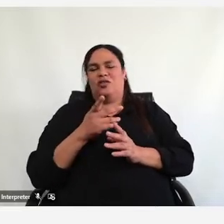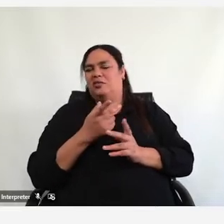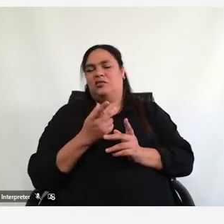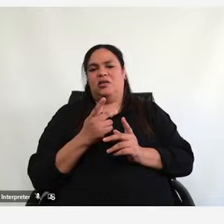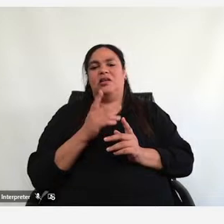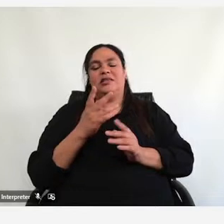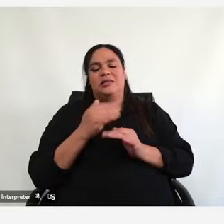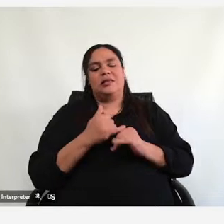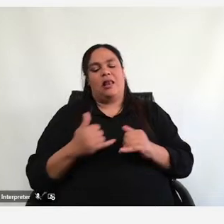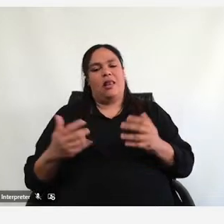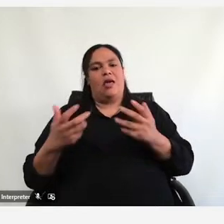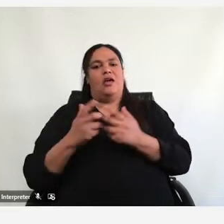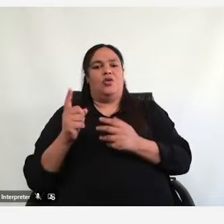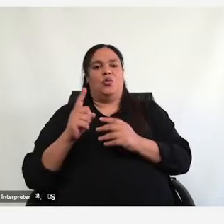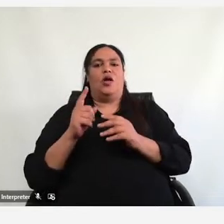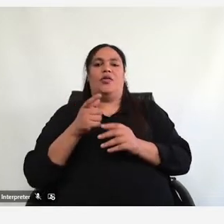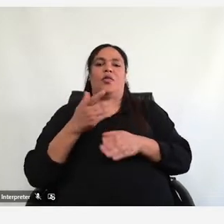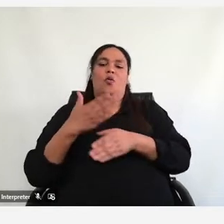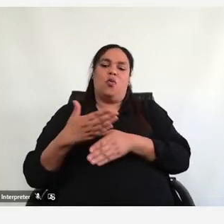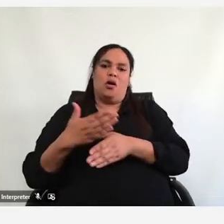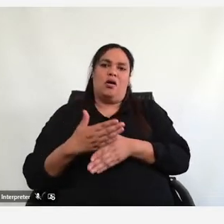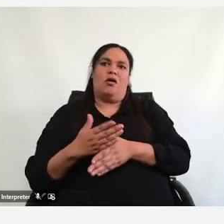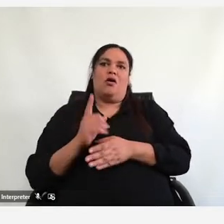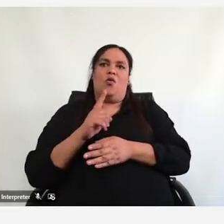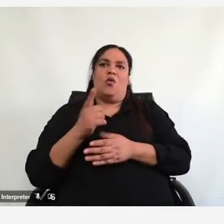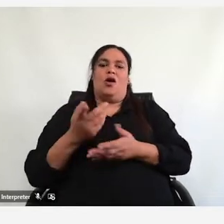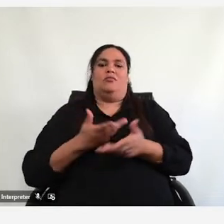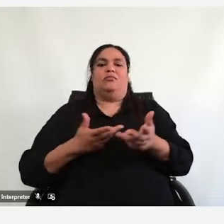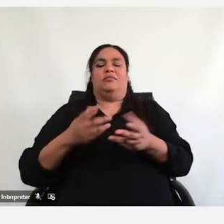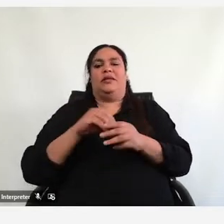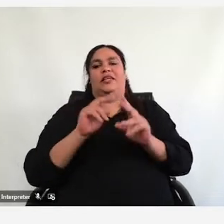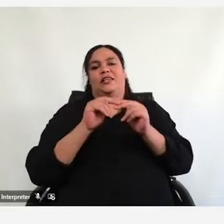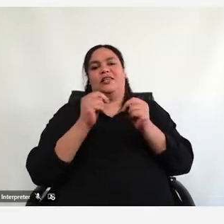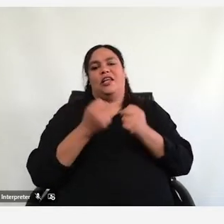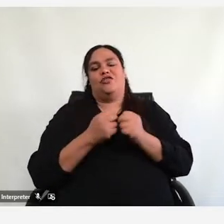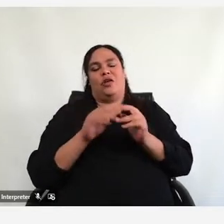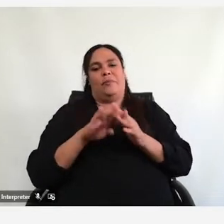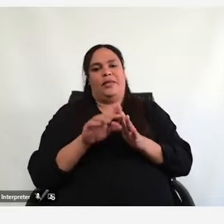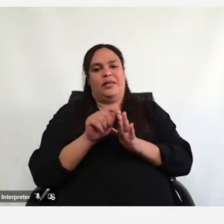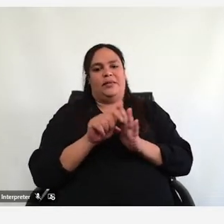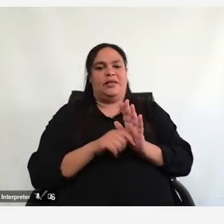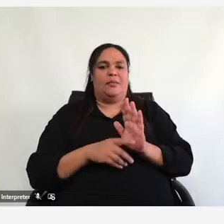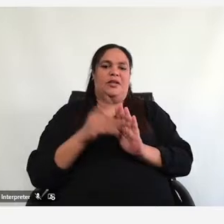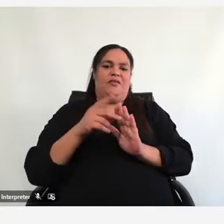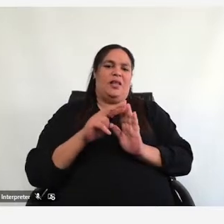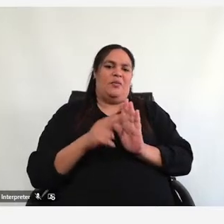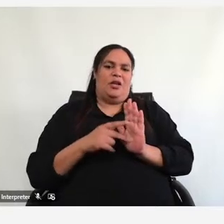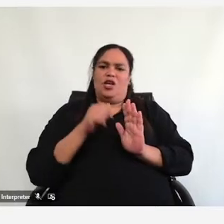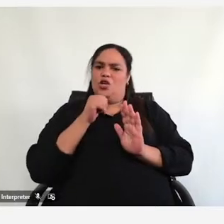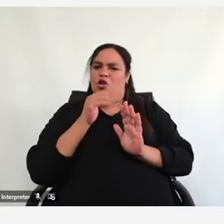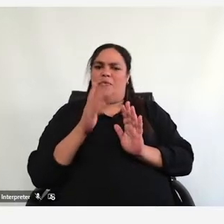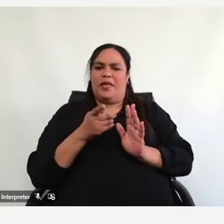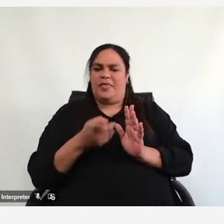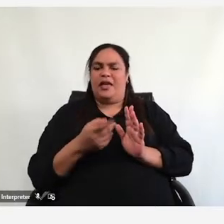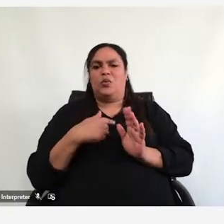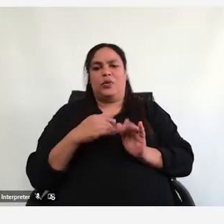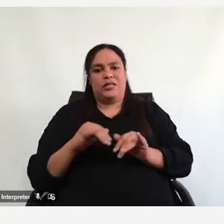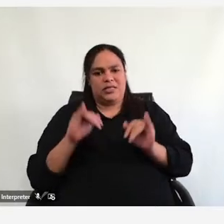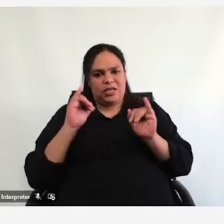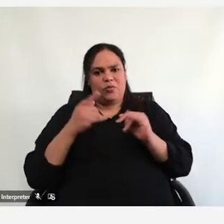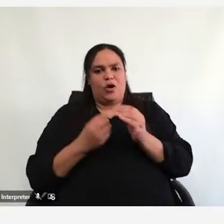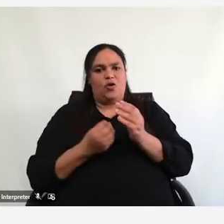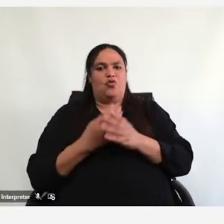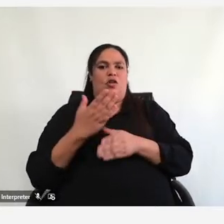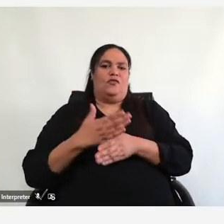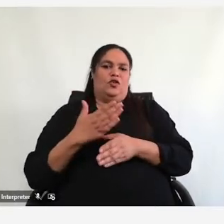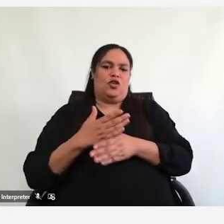in line with the work that was tabled in the National Medium-Term Development Plan. It's not just a mantra. We are serious about growth and jobs.